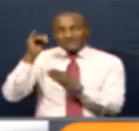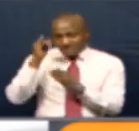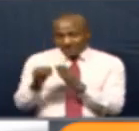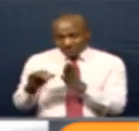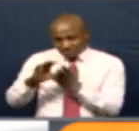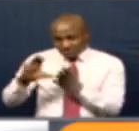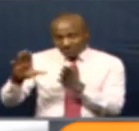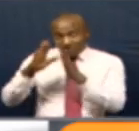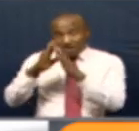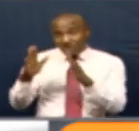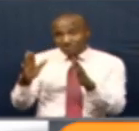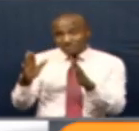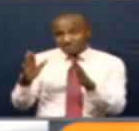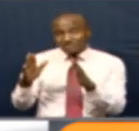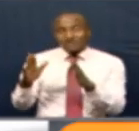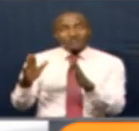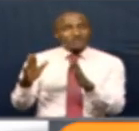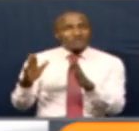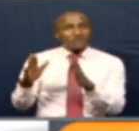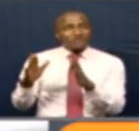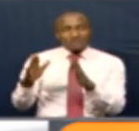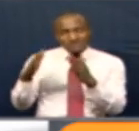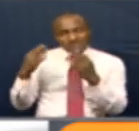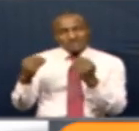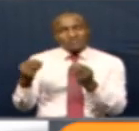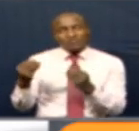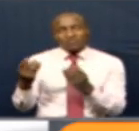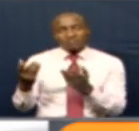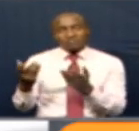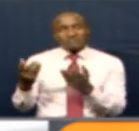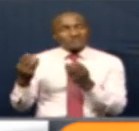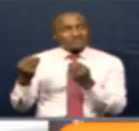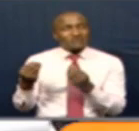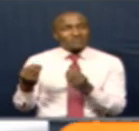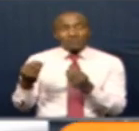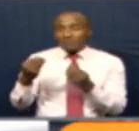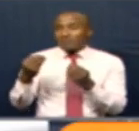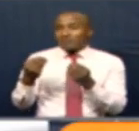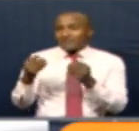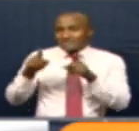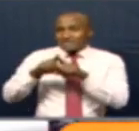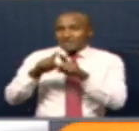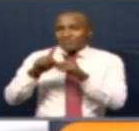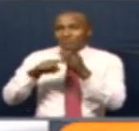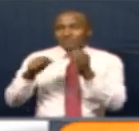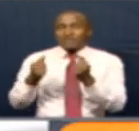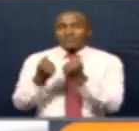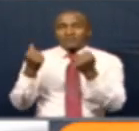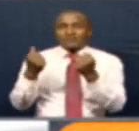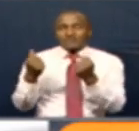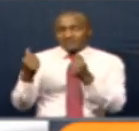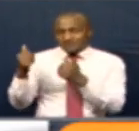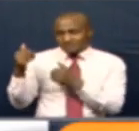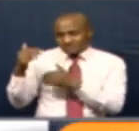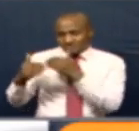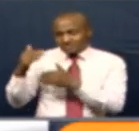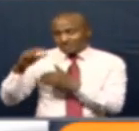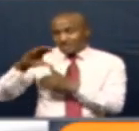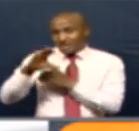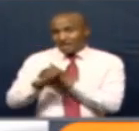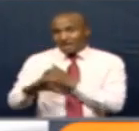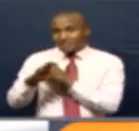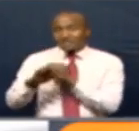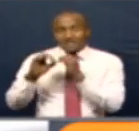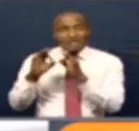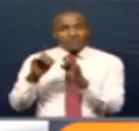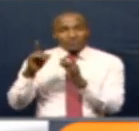for a house will be plain and simple. It will be a lottery, similar to what is happening in neighboring countries. Mm. So if